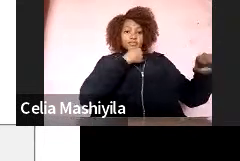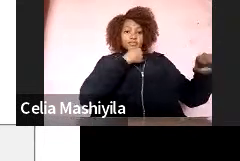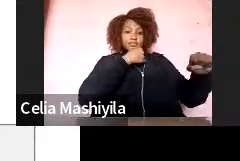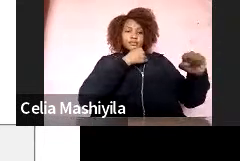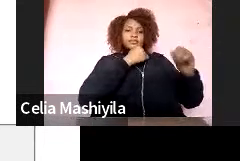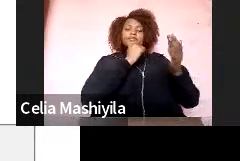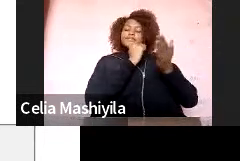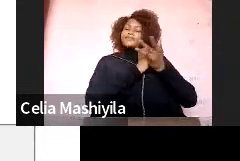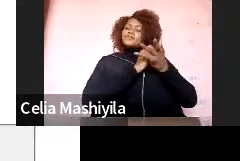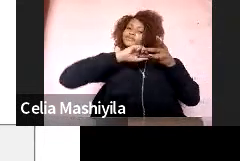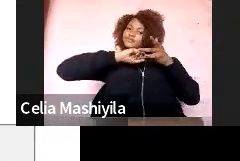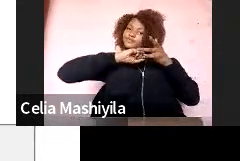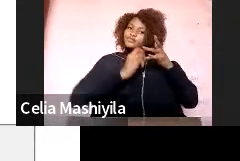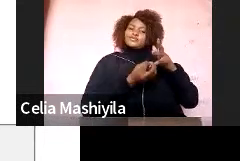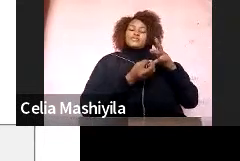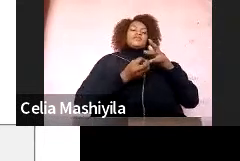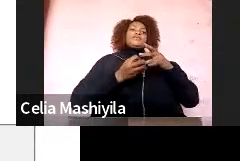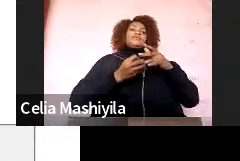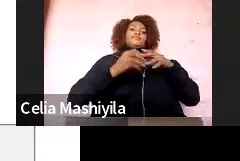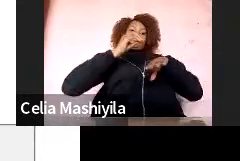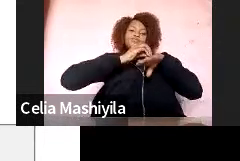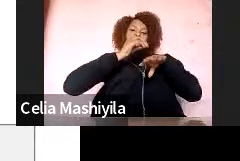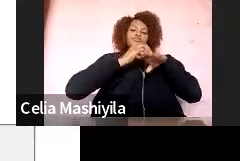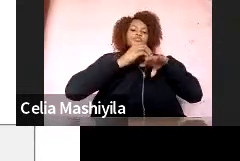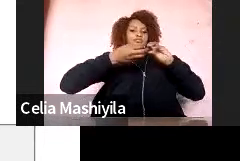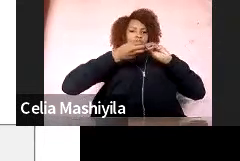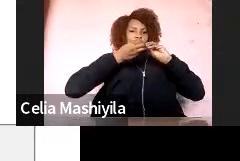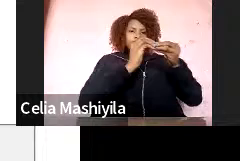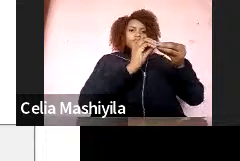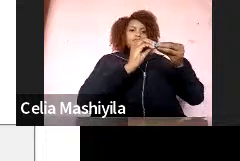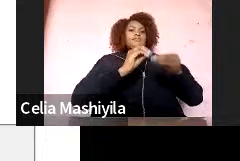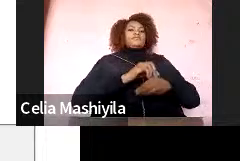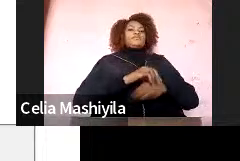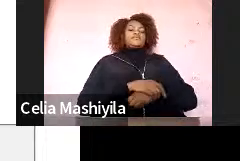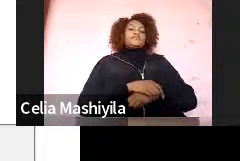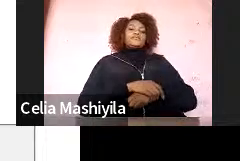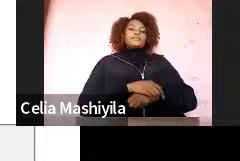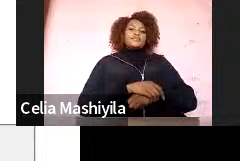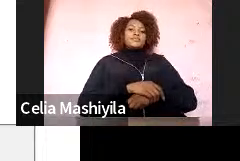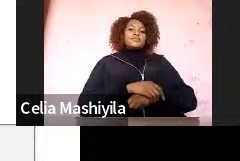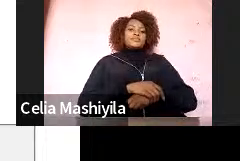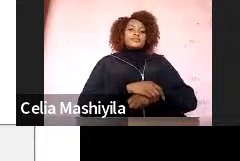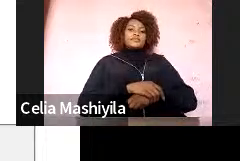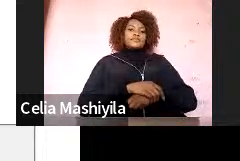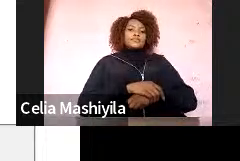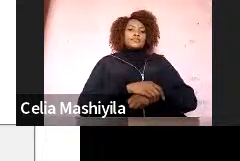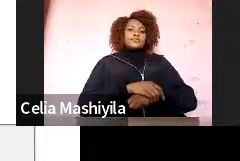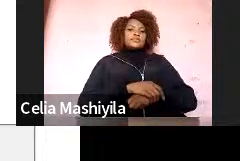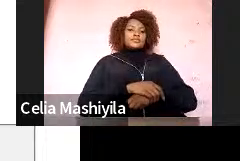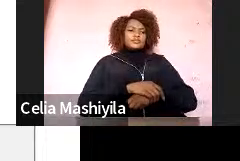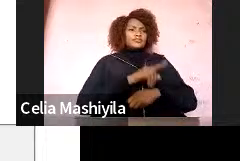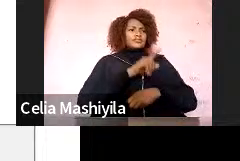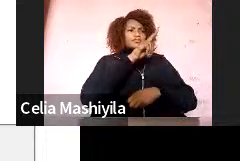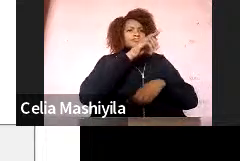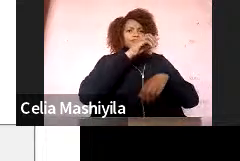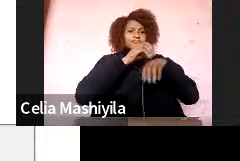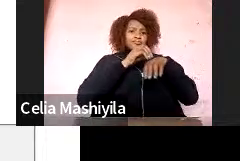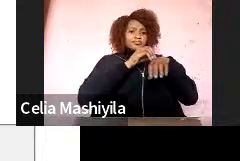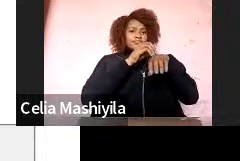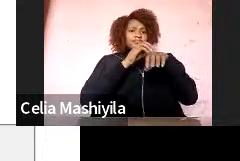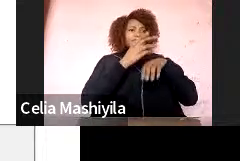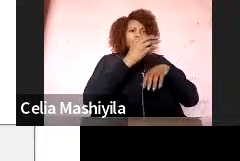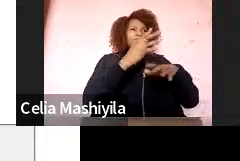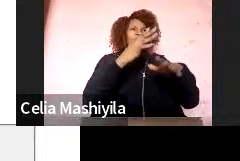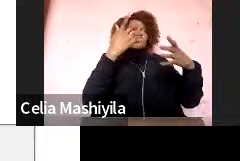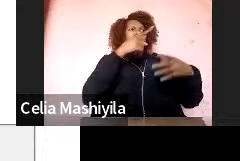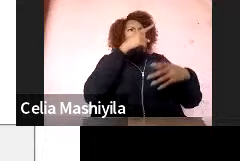to the attention of the tax administration the dispute, issues which you are fully saying, I disagree. SARS,